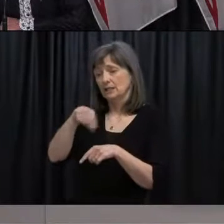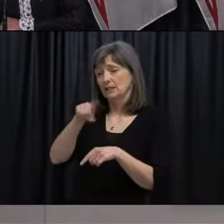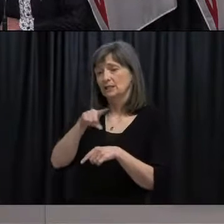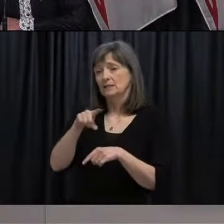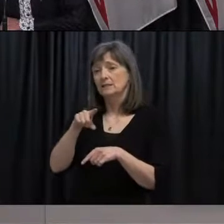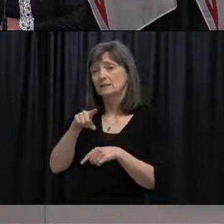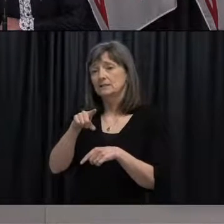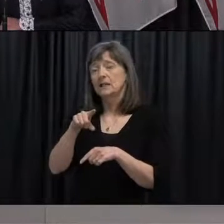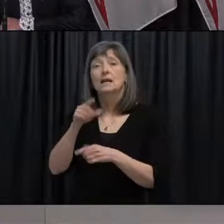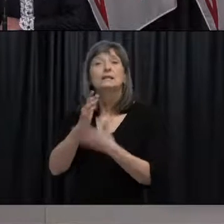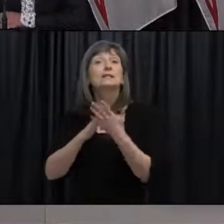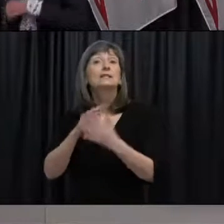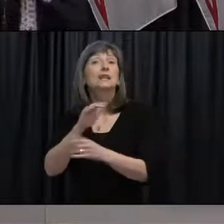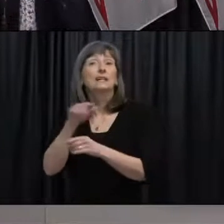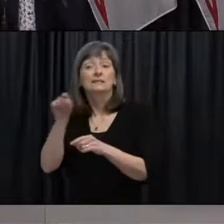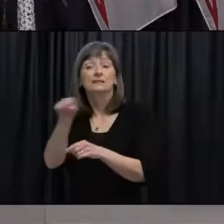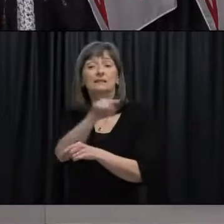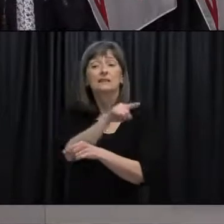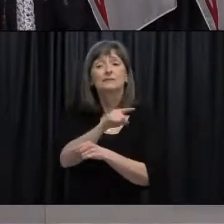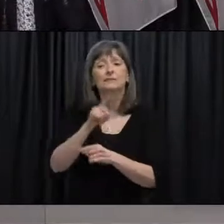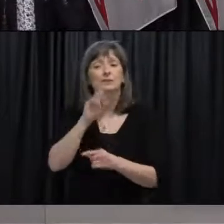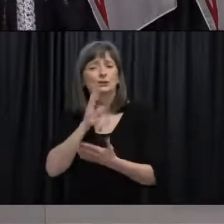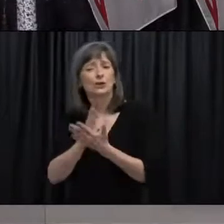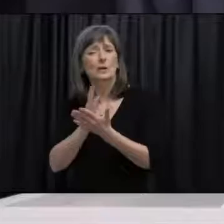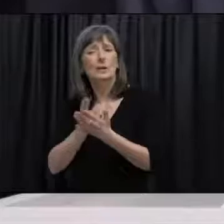other mental issues since this time last year?